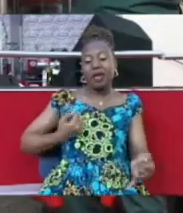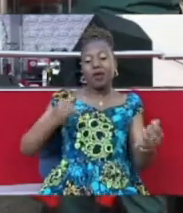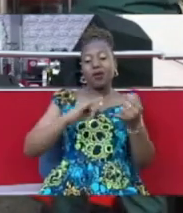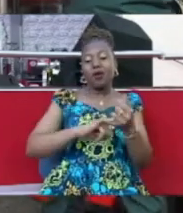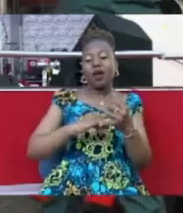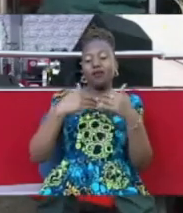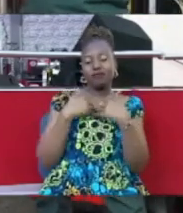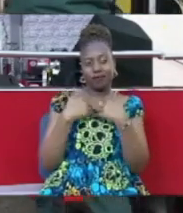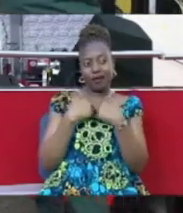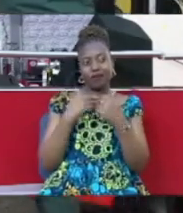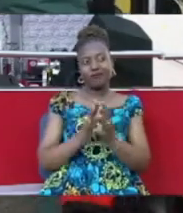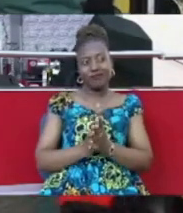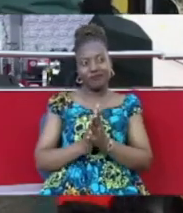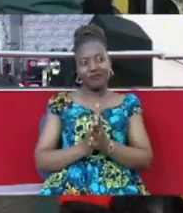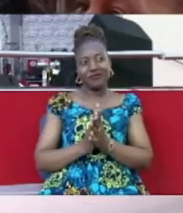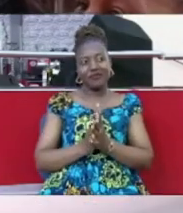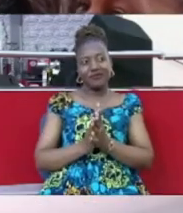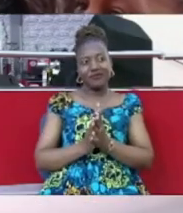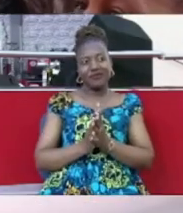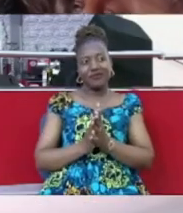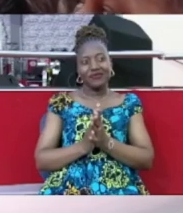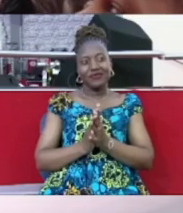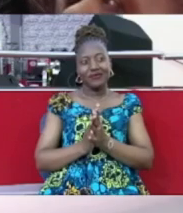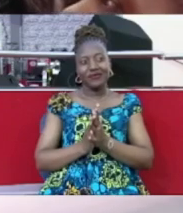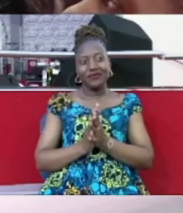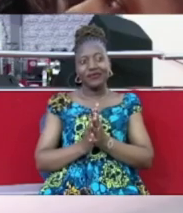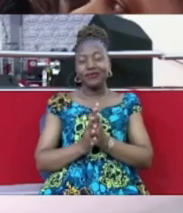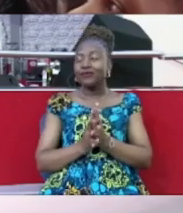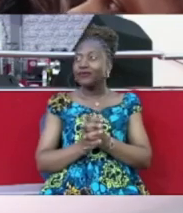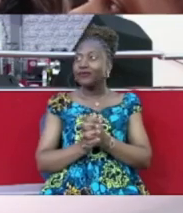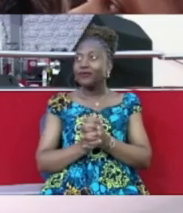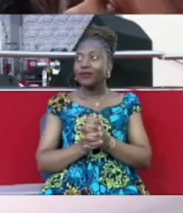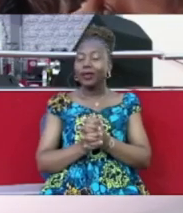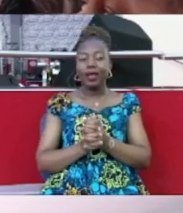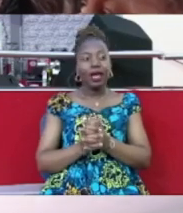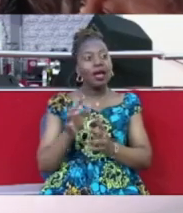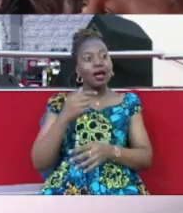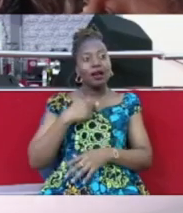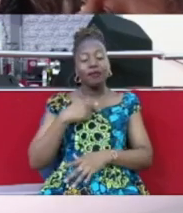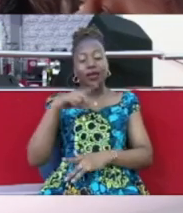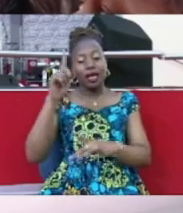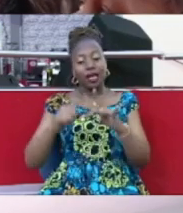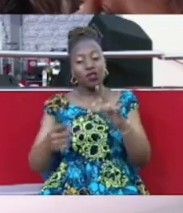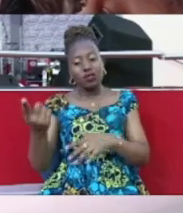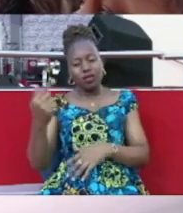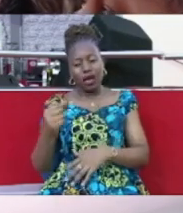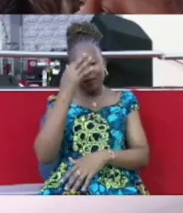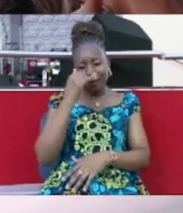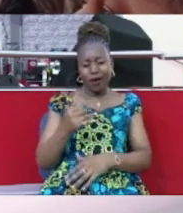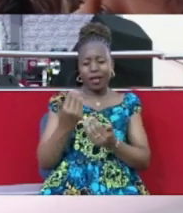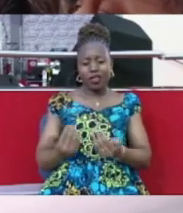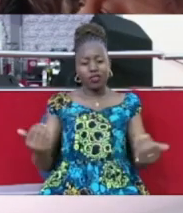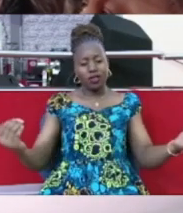Jumatatu ama Jumatano unasema siwezi kuja kwa sababu ni mchumba wangu na muhitaji. I cannot come because I have